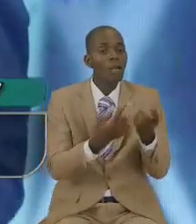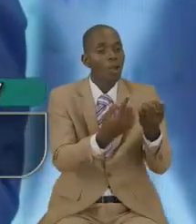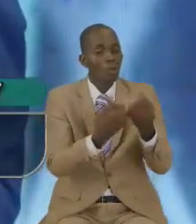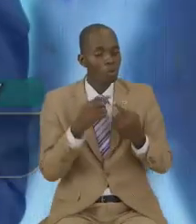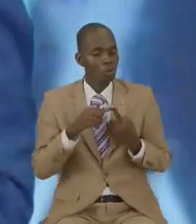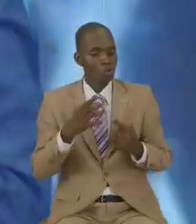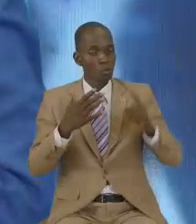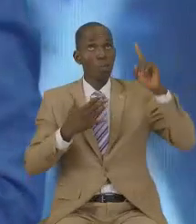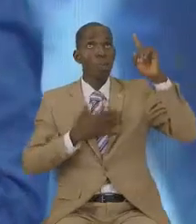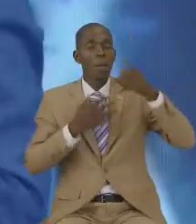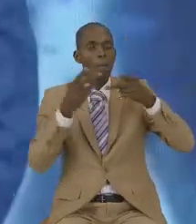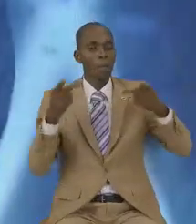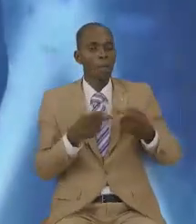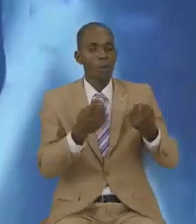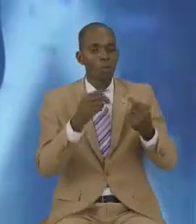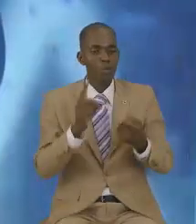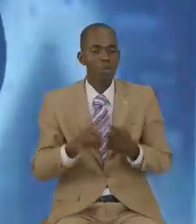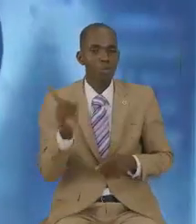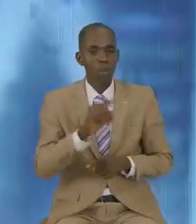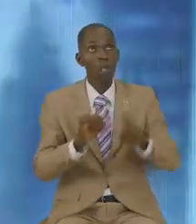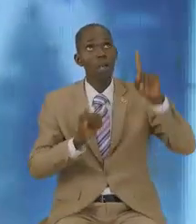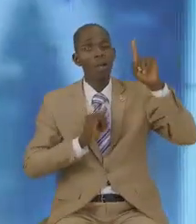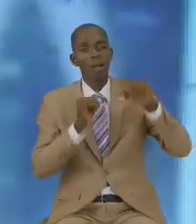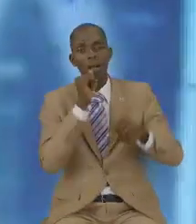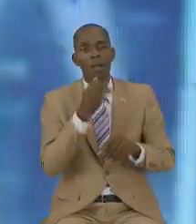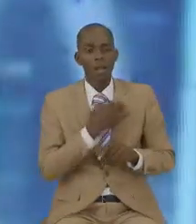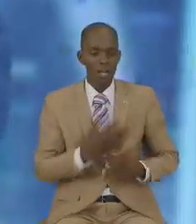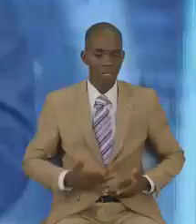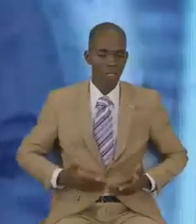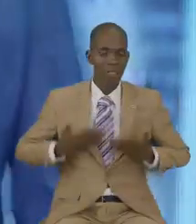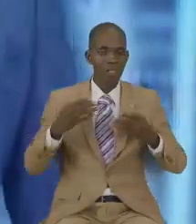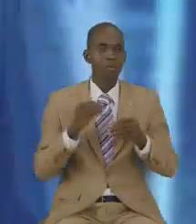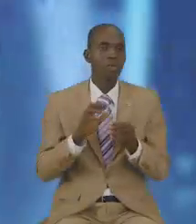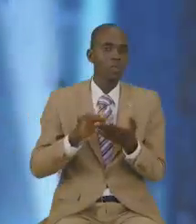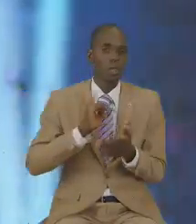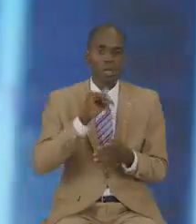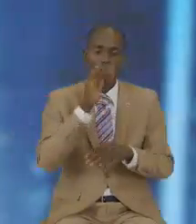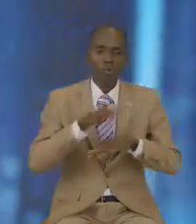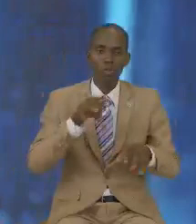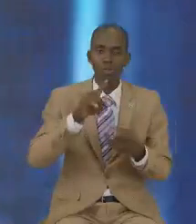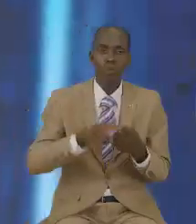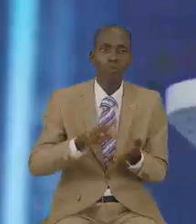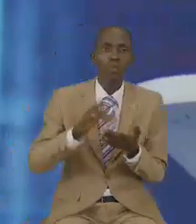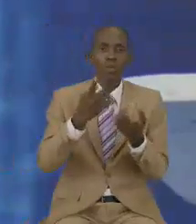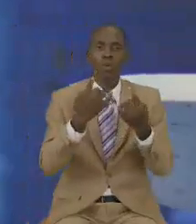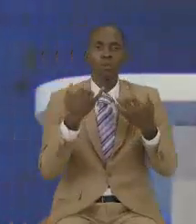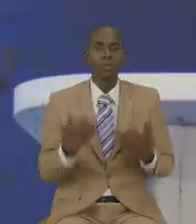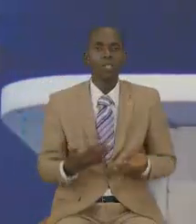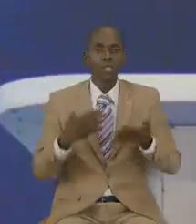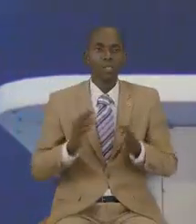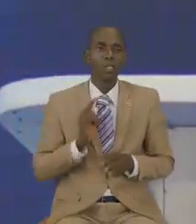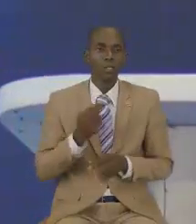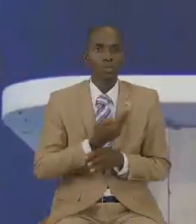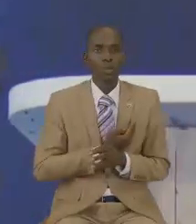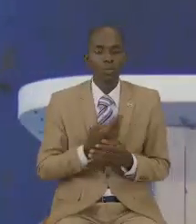Come to where I am. I live in glory and I'm calling you to glory. Come now and let us reason